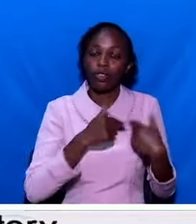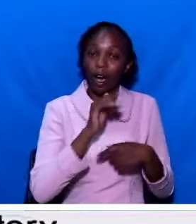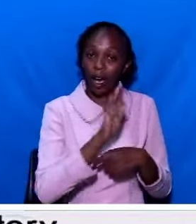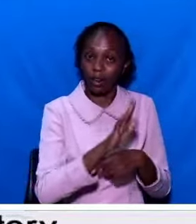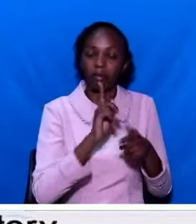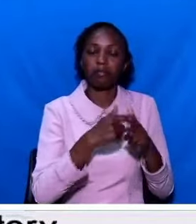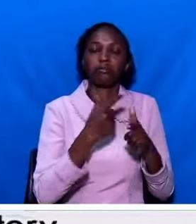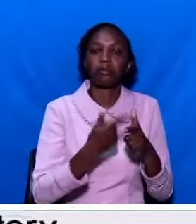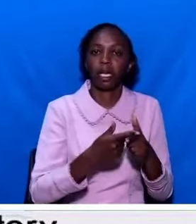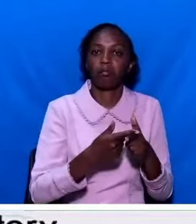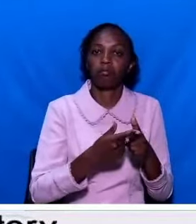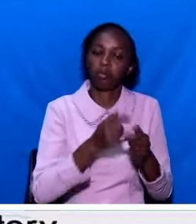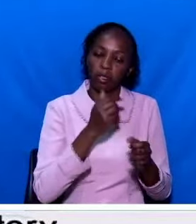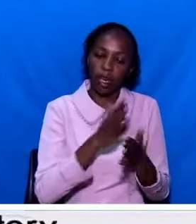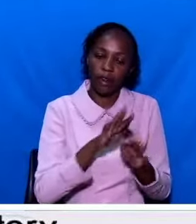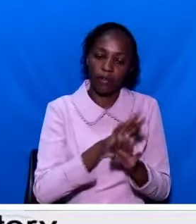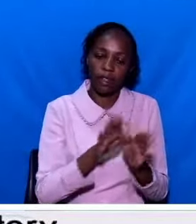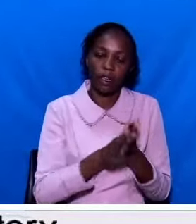good.